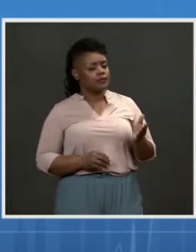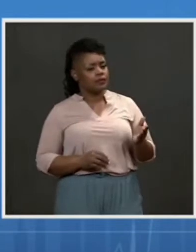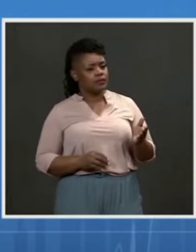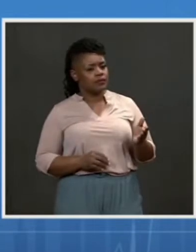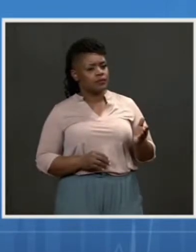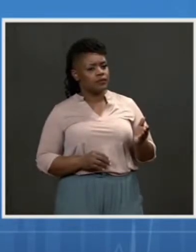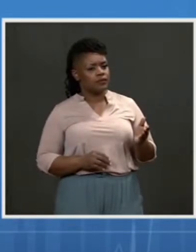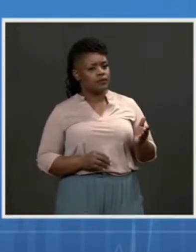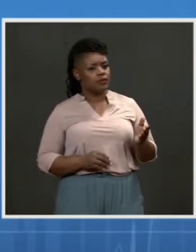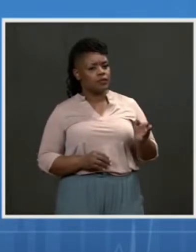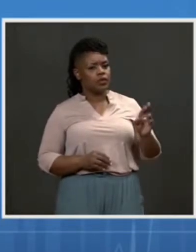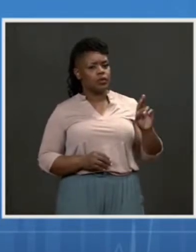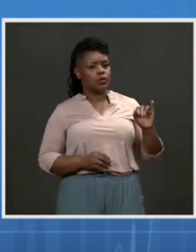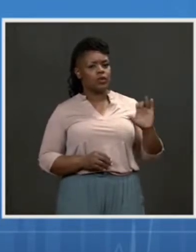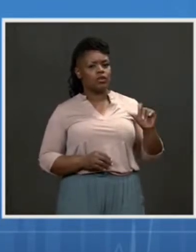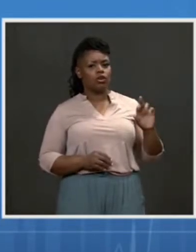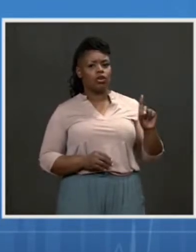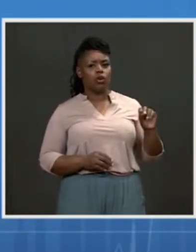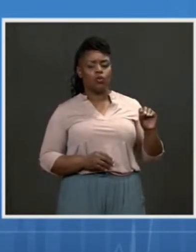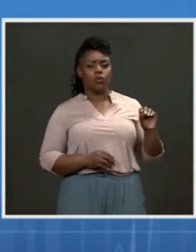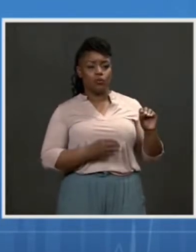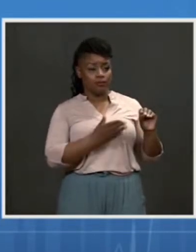Ricardo at the AP.